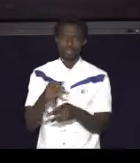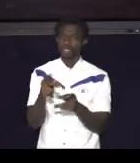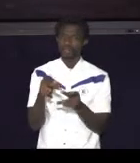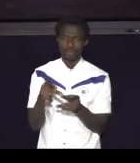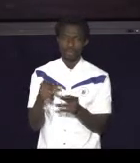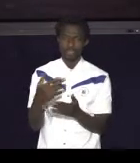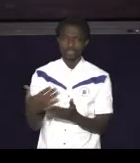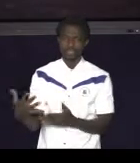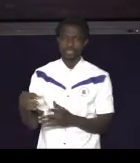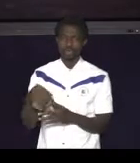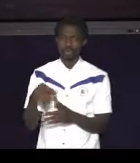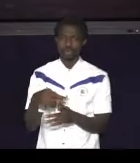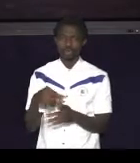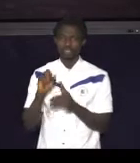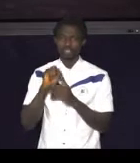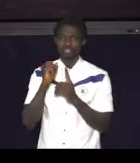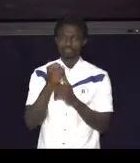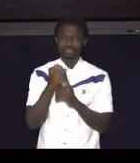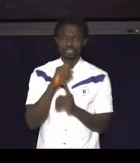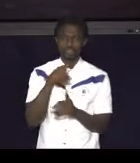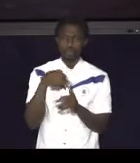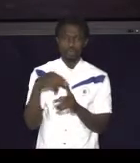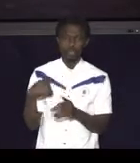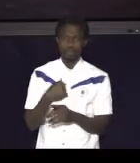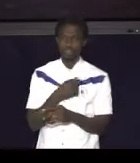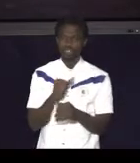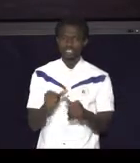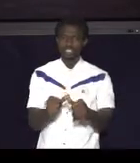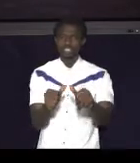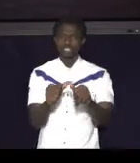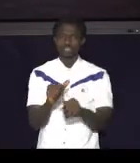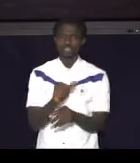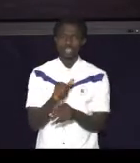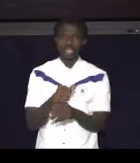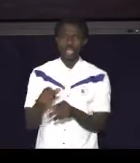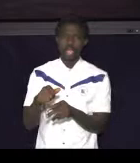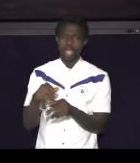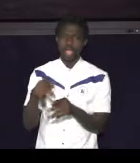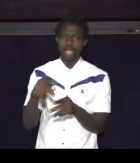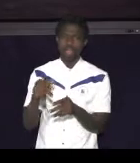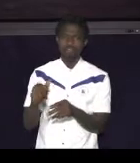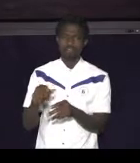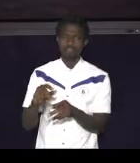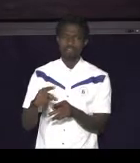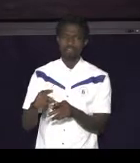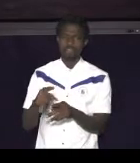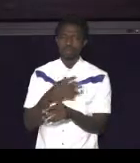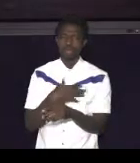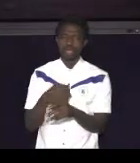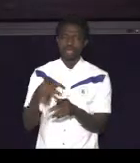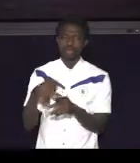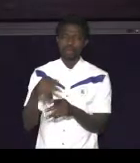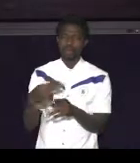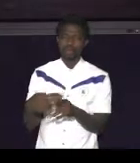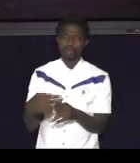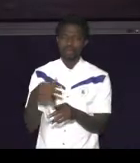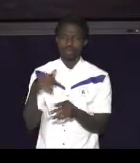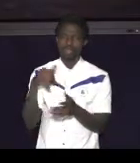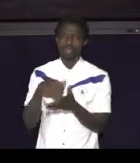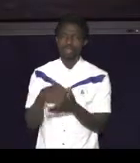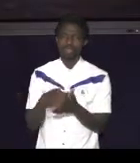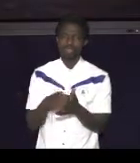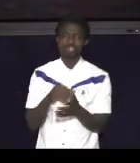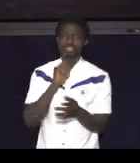situation. When we say indefinite adverbs and pronouns or indefinite pronouns and adverb, it refers